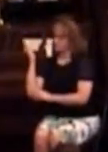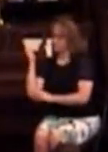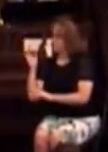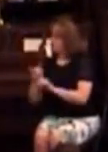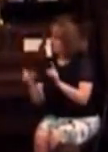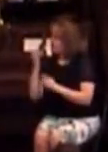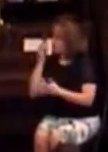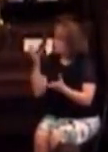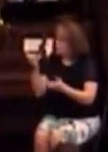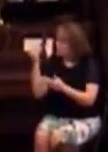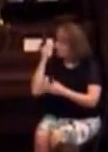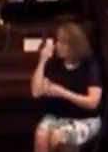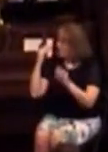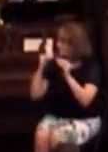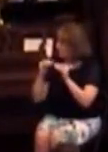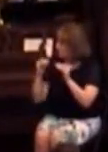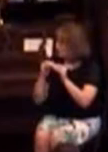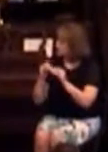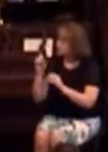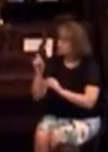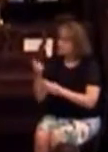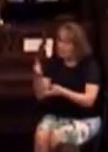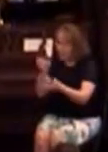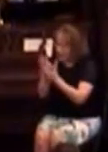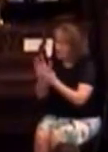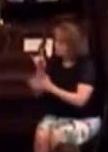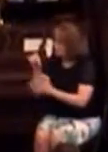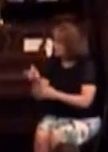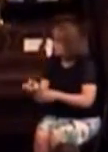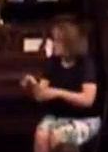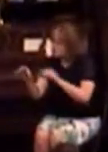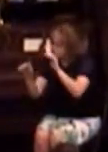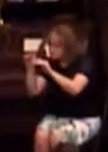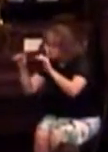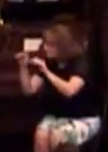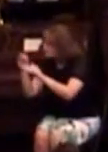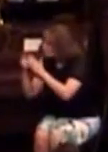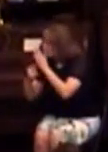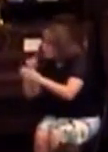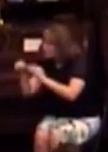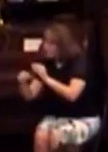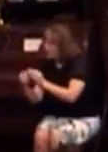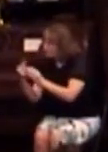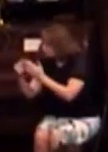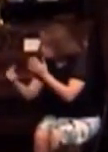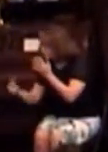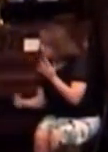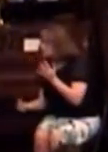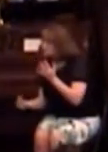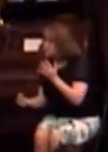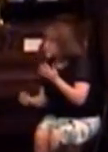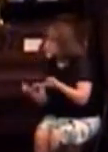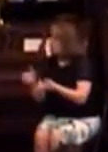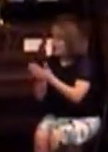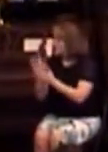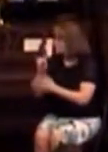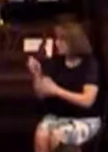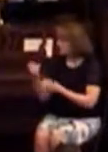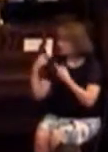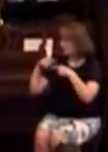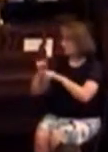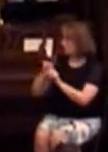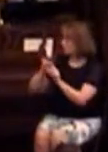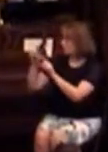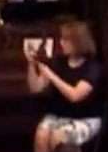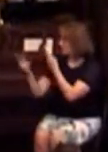They gave us a folder that describes a little background information. So it's a launching pad for asking questions. And I remember when I was there, I said something